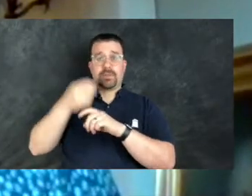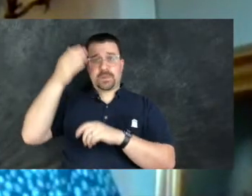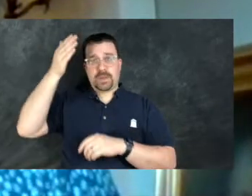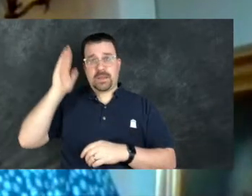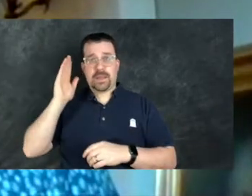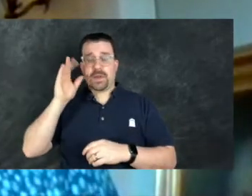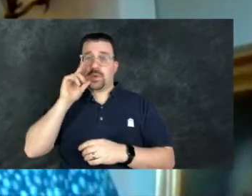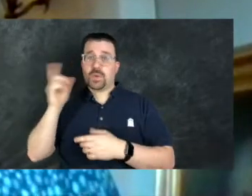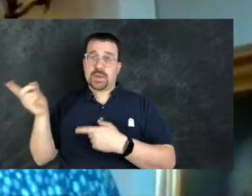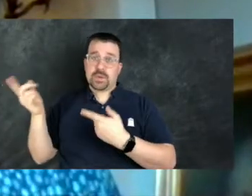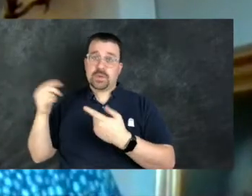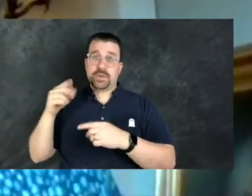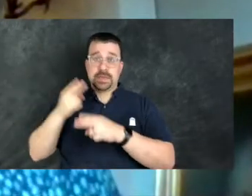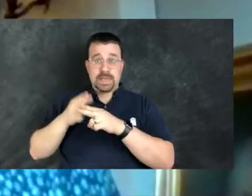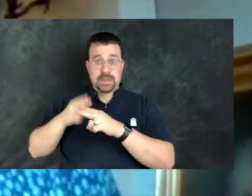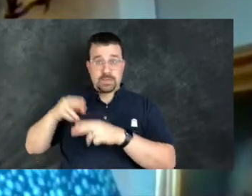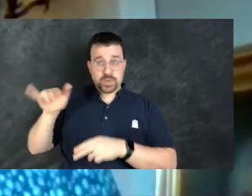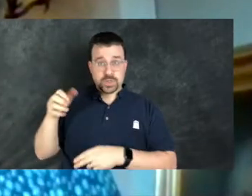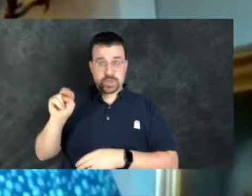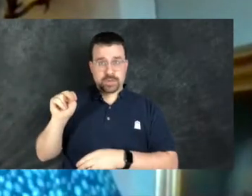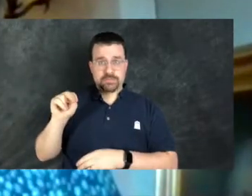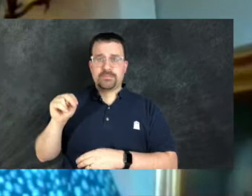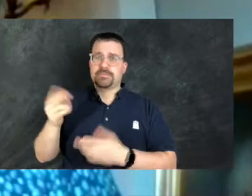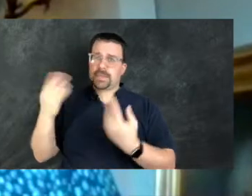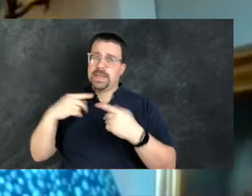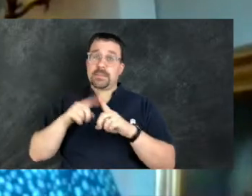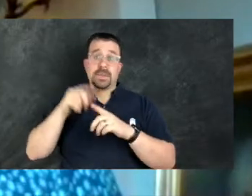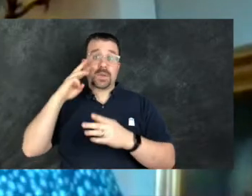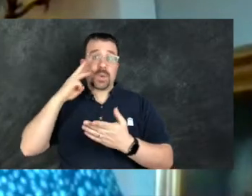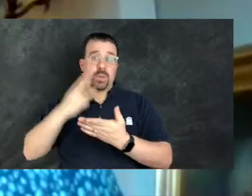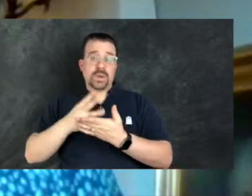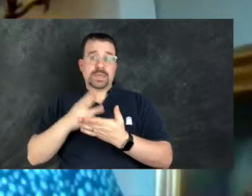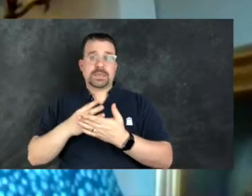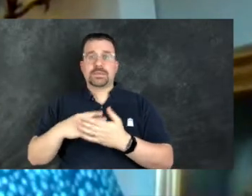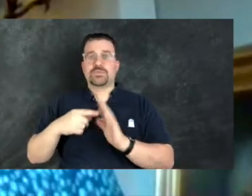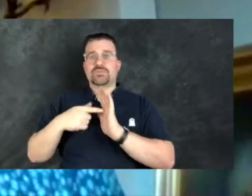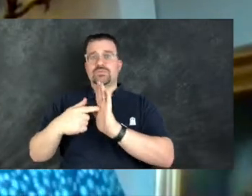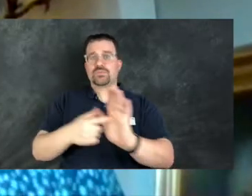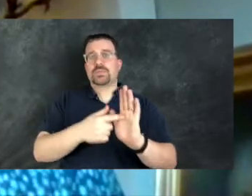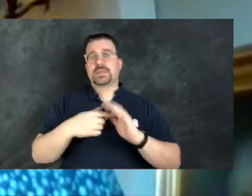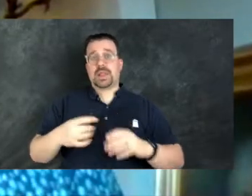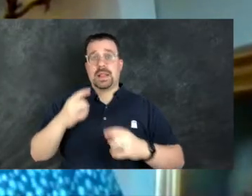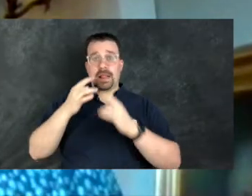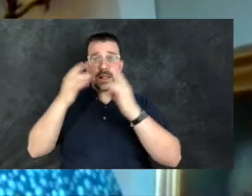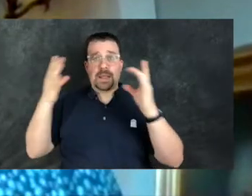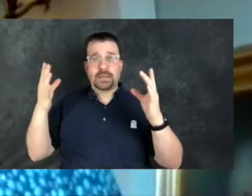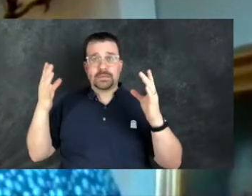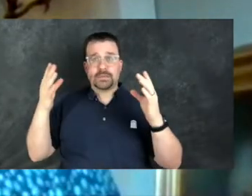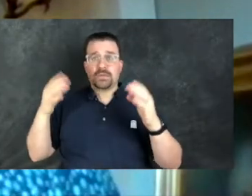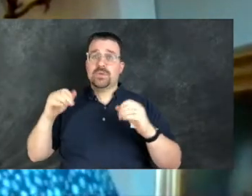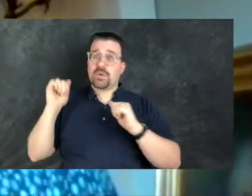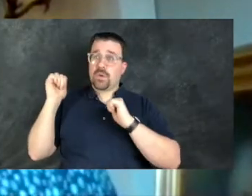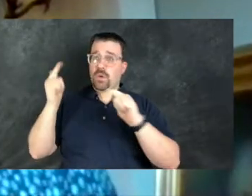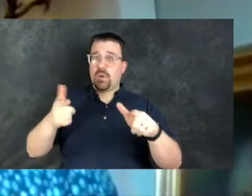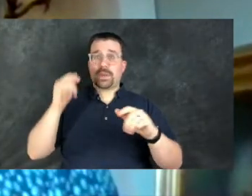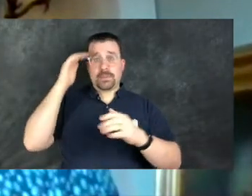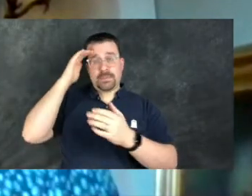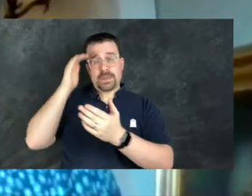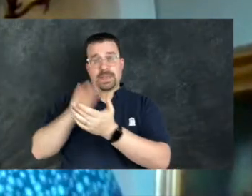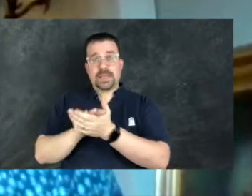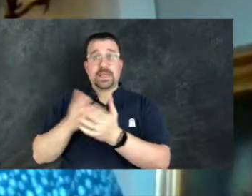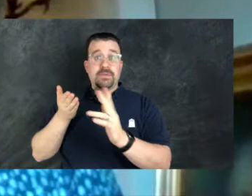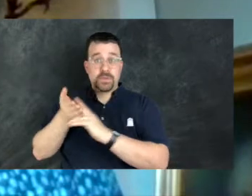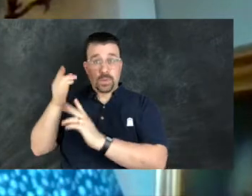name was John. He came as a witness to testify to the light, so that all might believe through